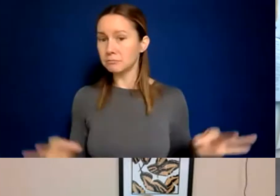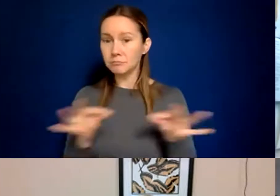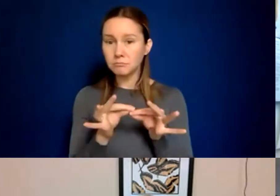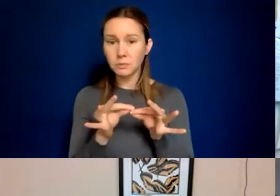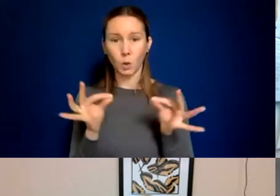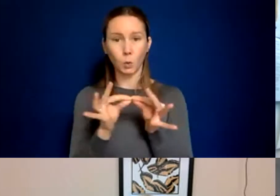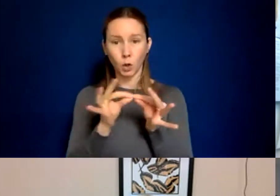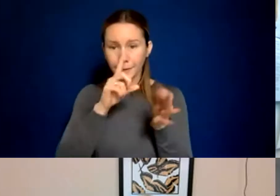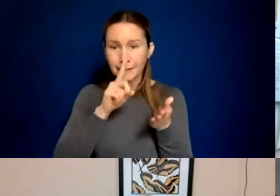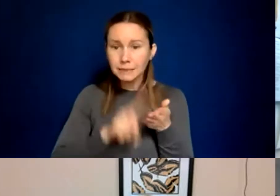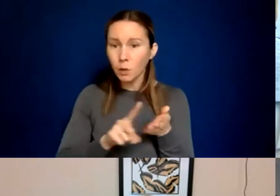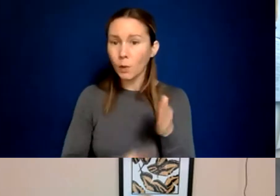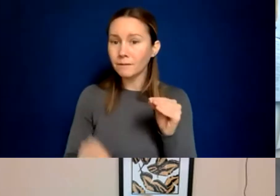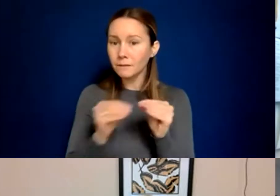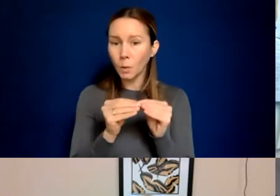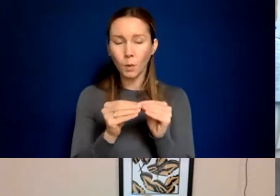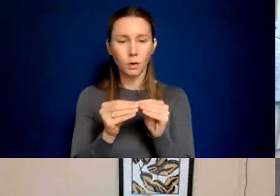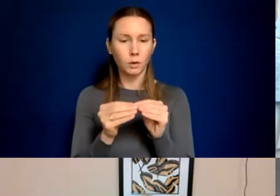further in terms of scientific